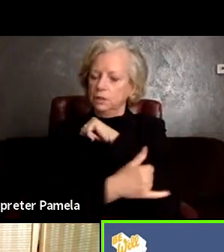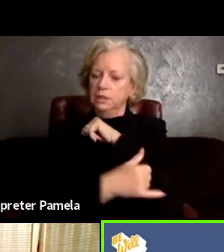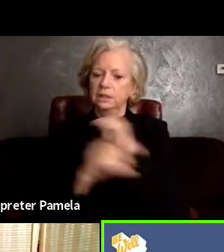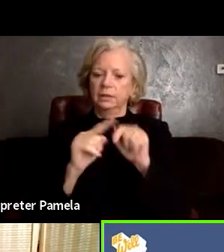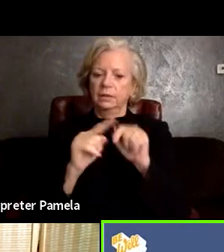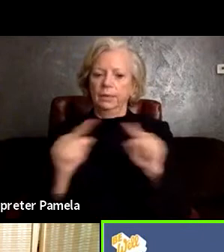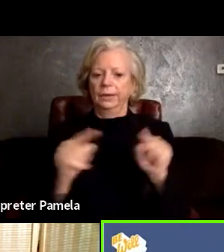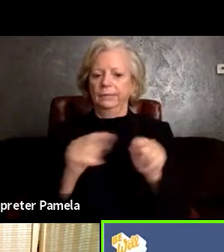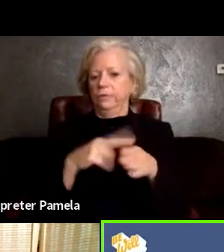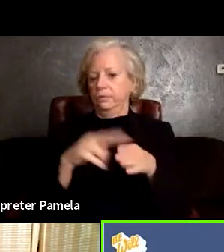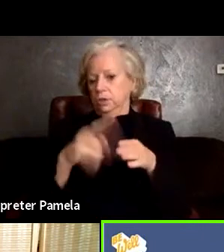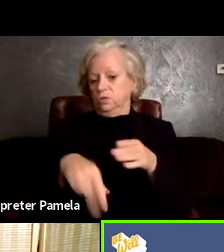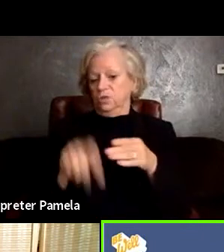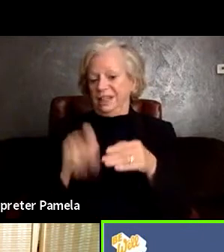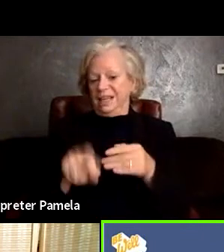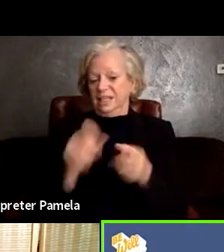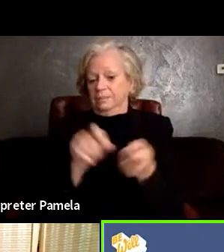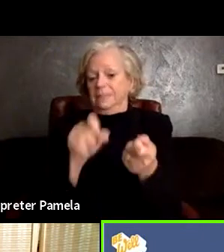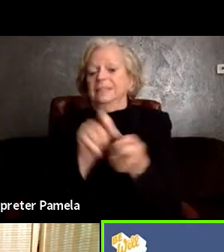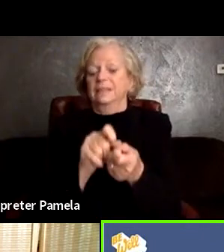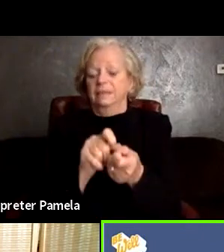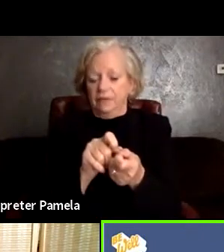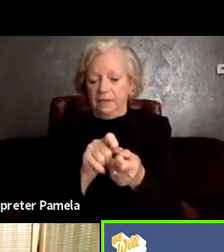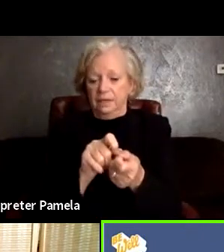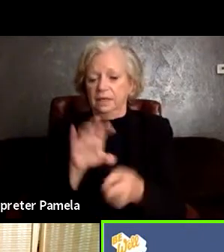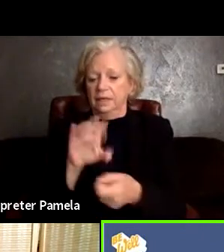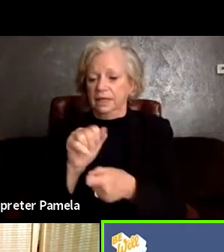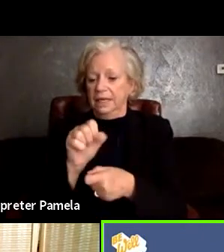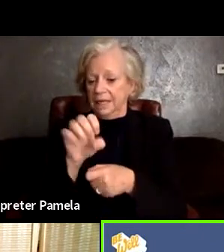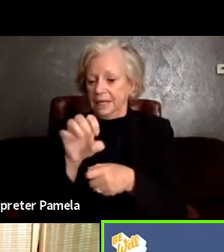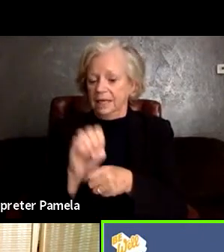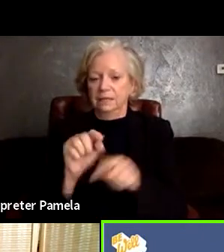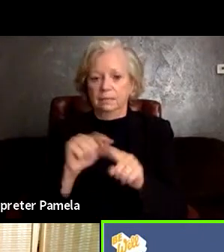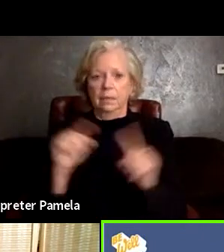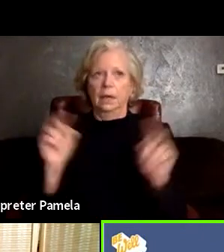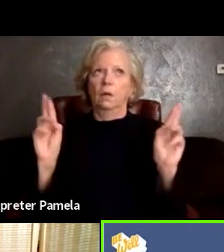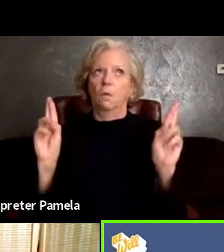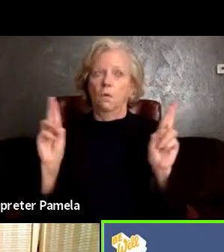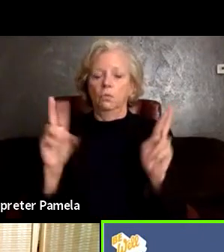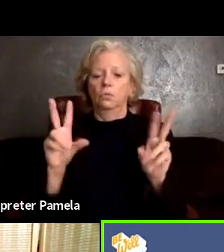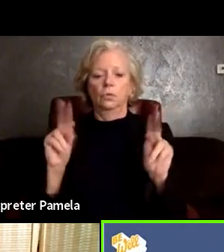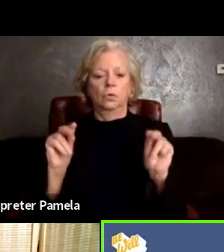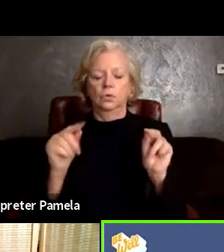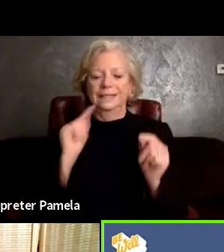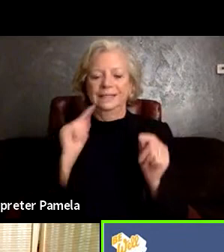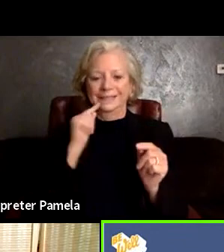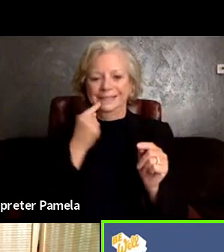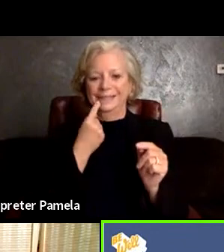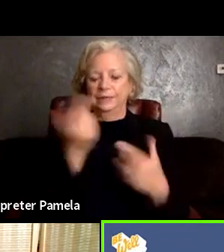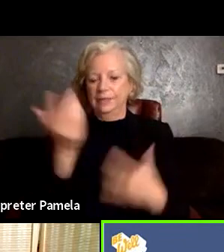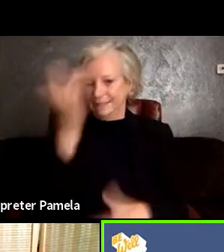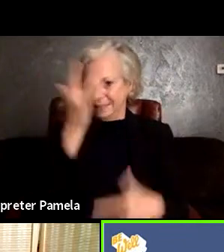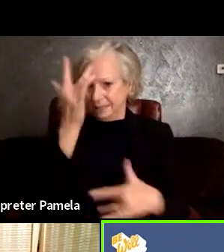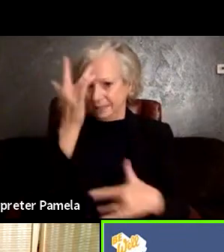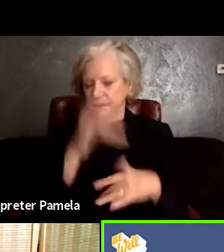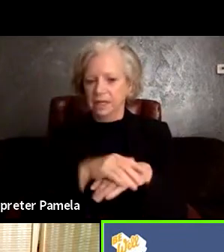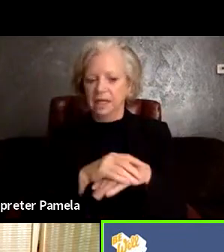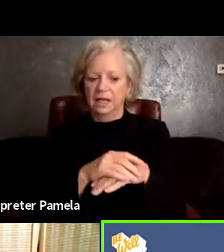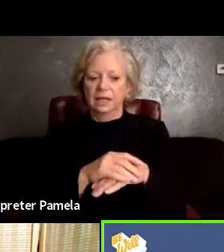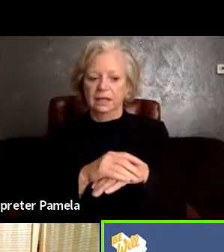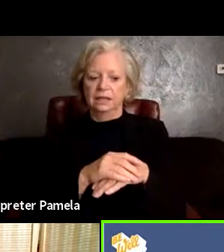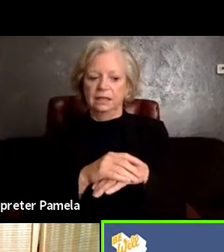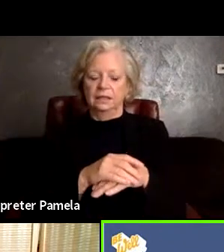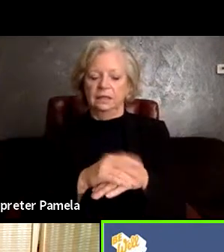in this particular case. Pastor Arlene, you can share it, but hopefully nobody got severely ill. That's really where we're looking for the vaccines to have the